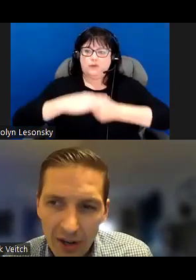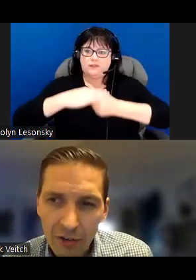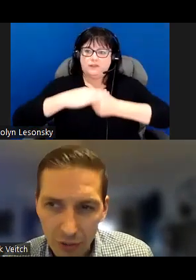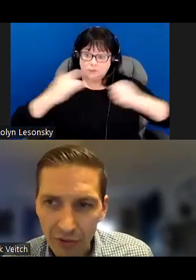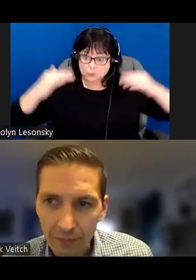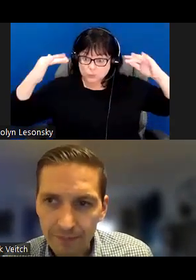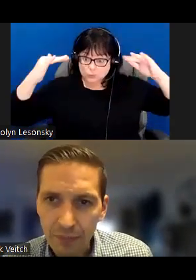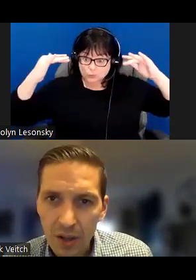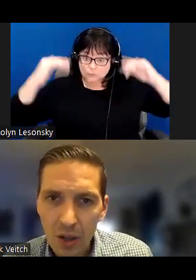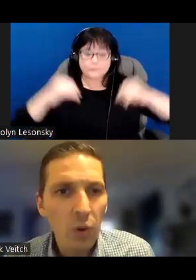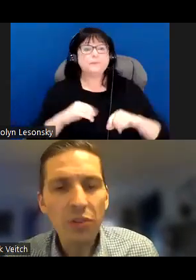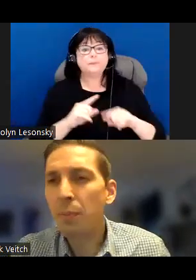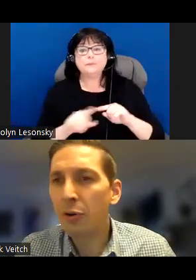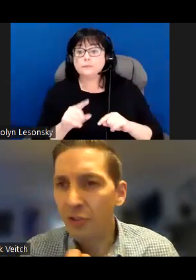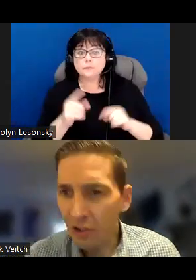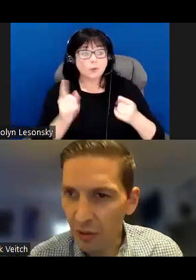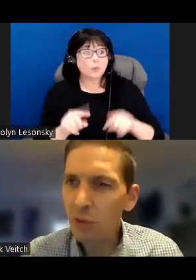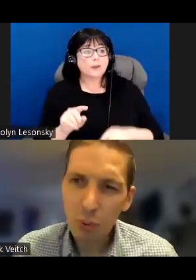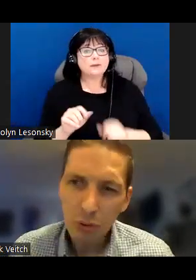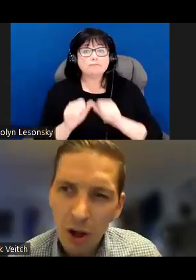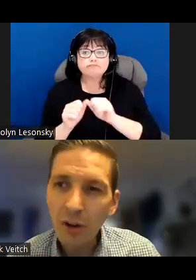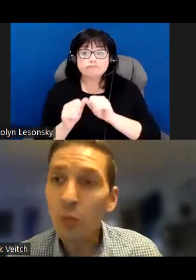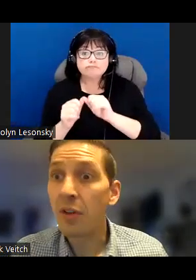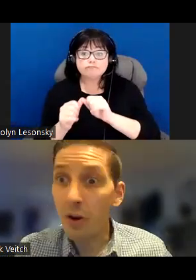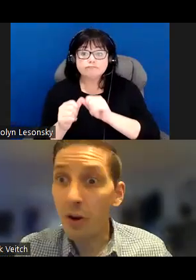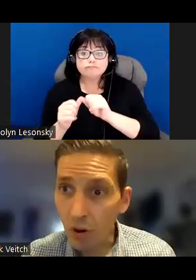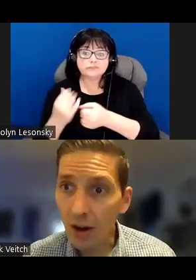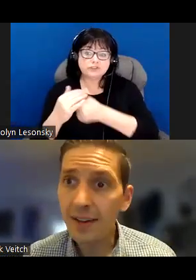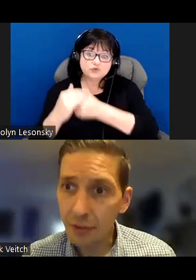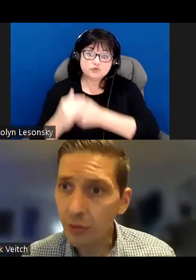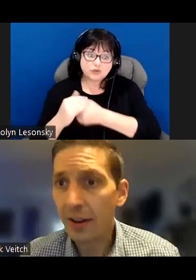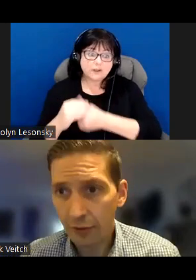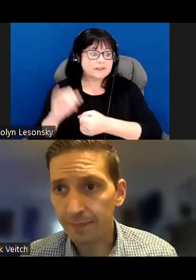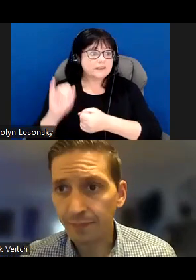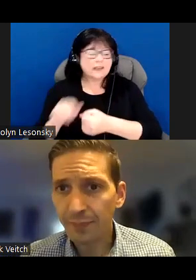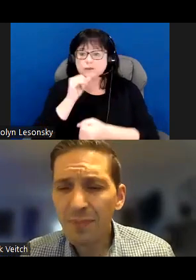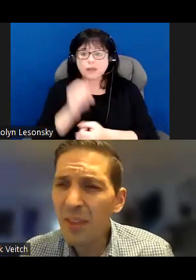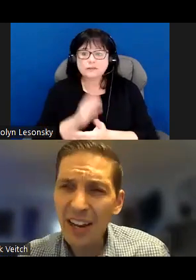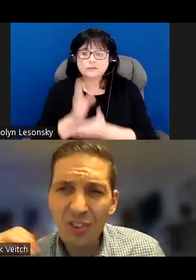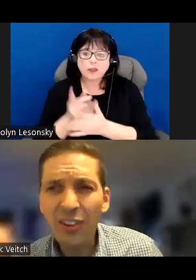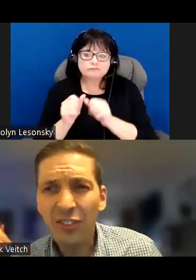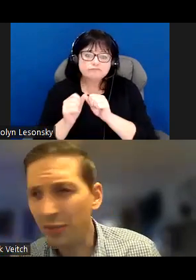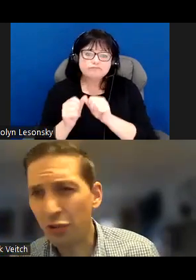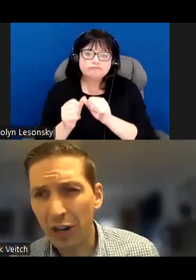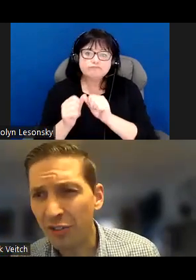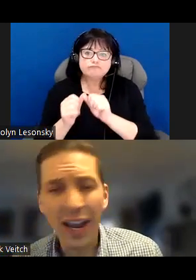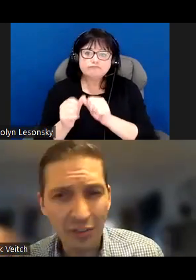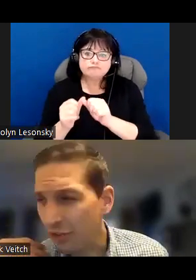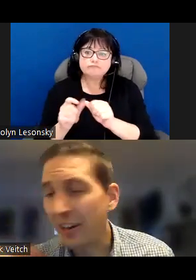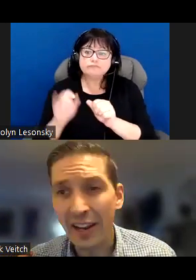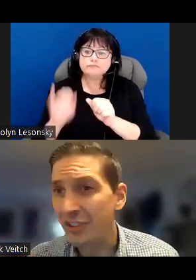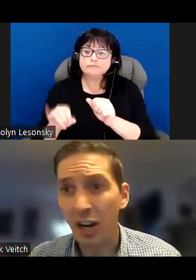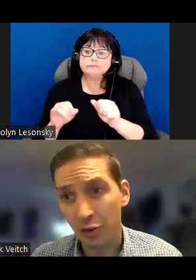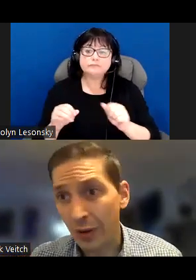with a chronic stressor, with persistent, with prolonged, with chronic stress, it's not as if the